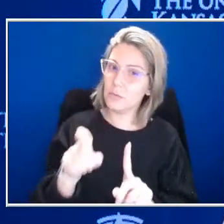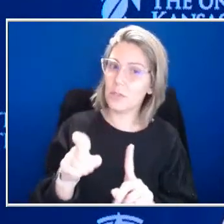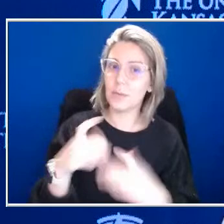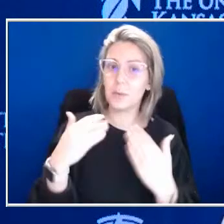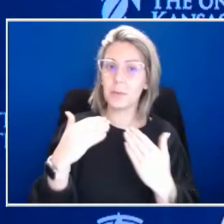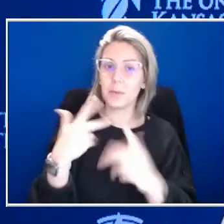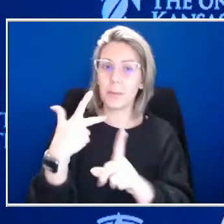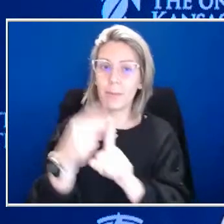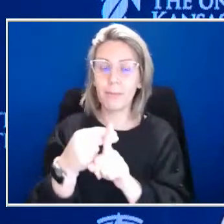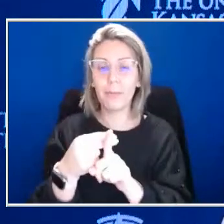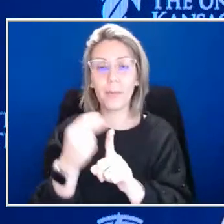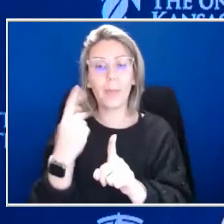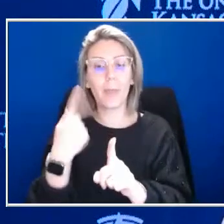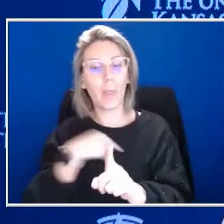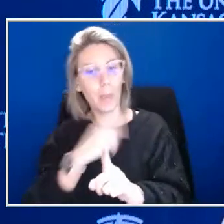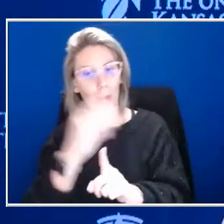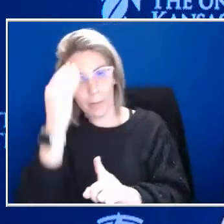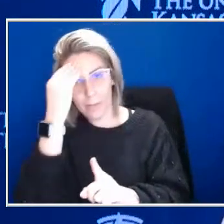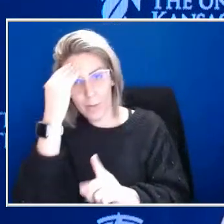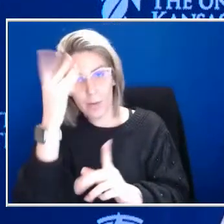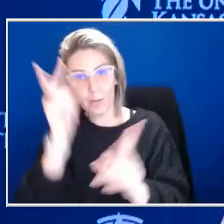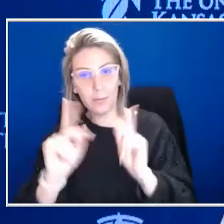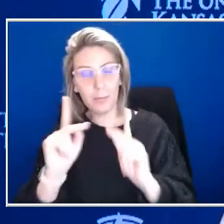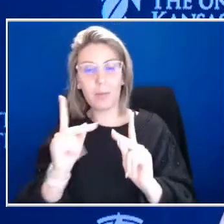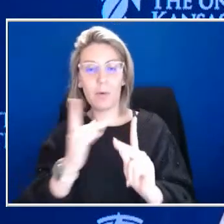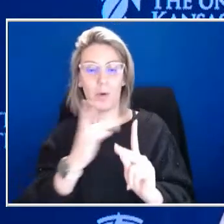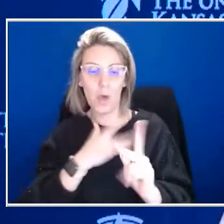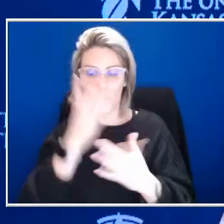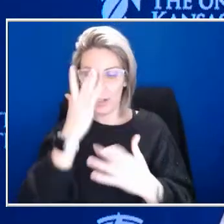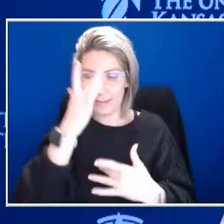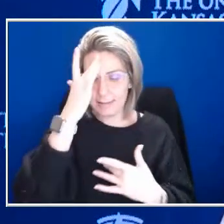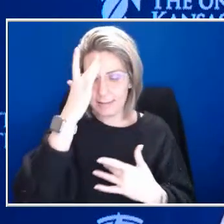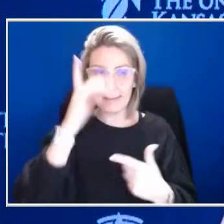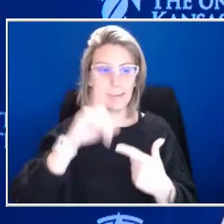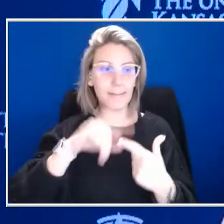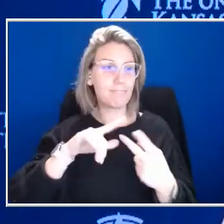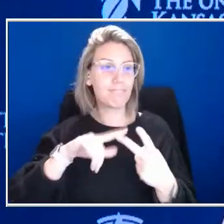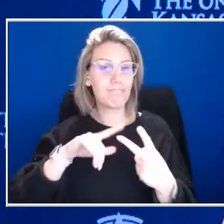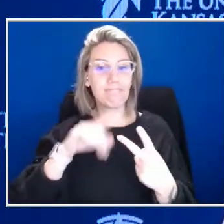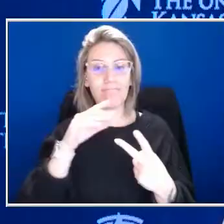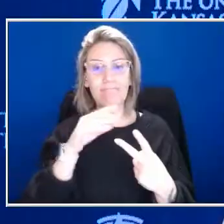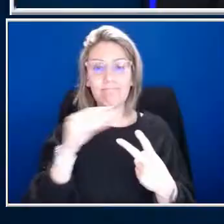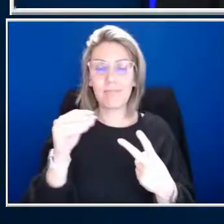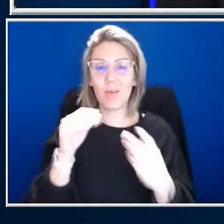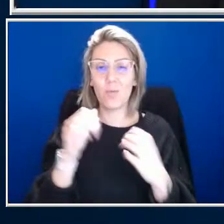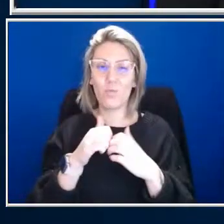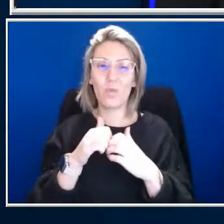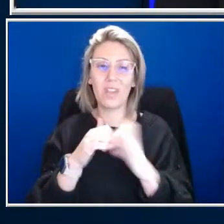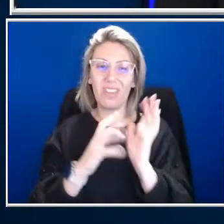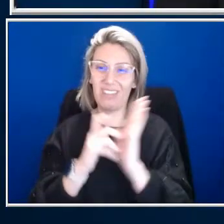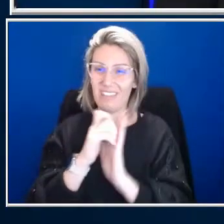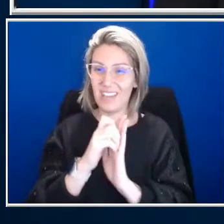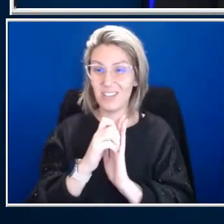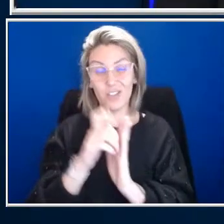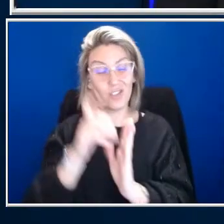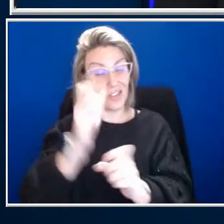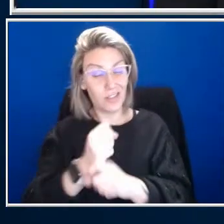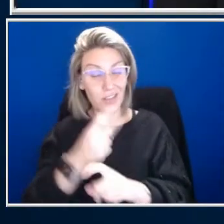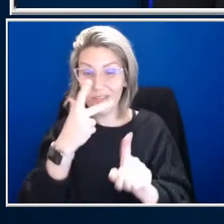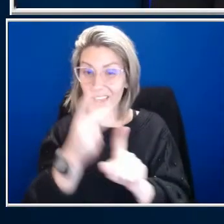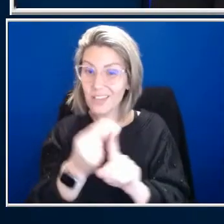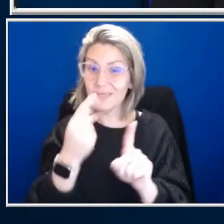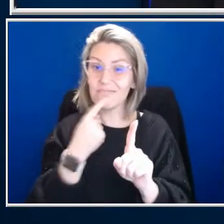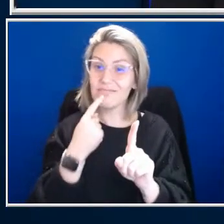know folks with heart disease and malignancy do worse with COVID. Just get the vaccine. That's what you've been saying all along,